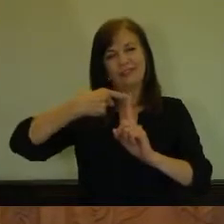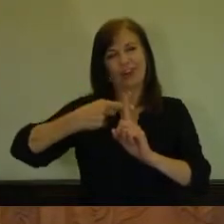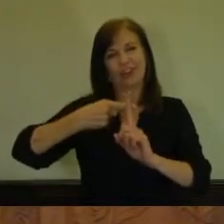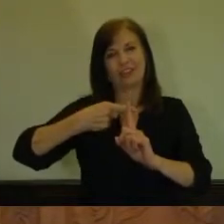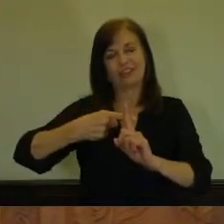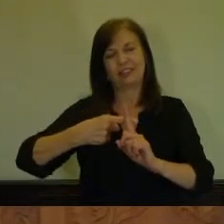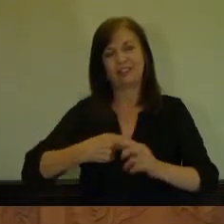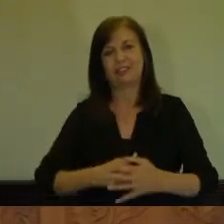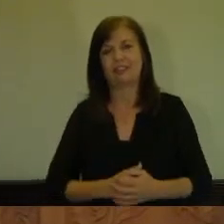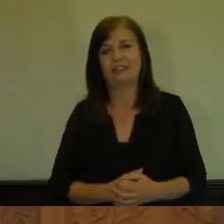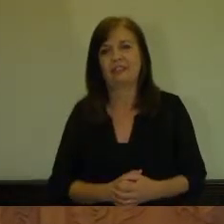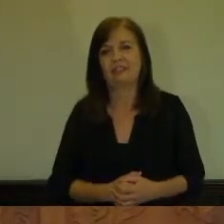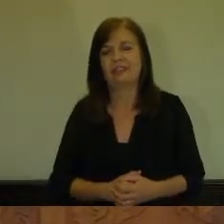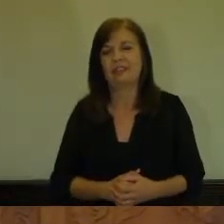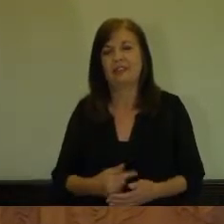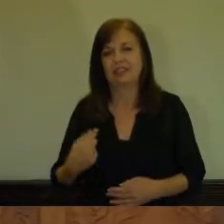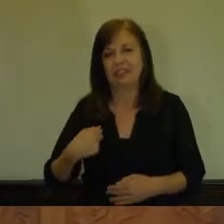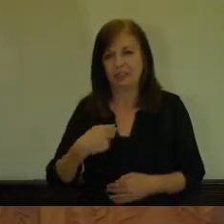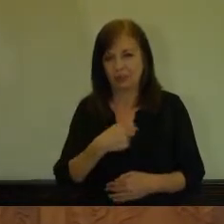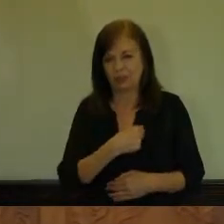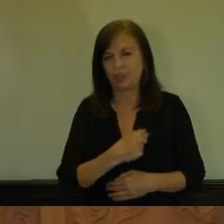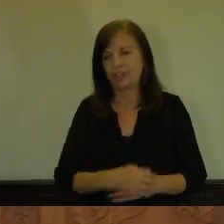hold on.